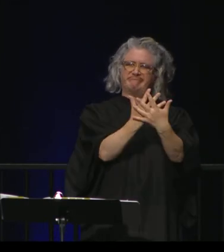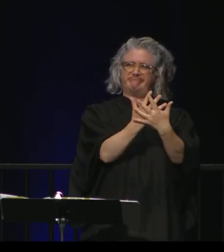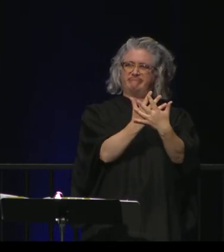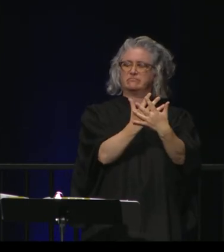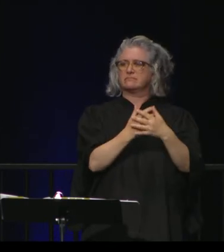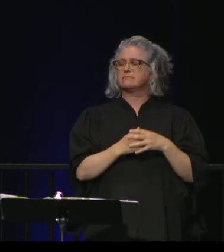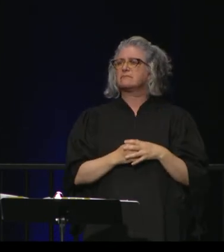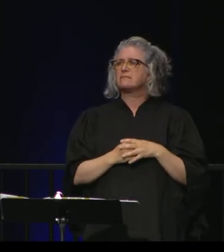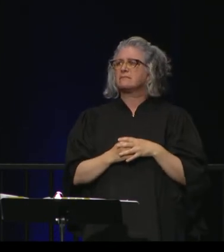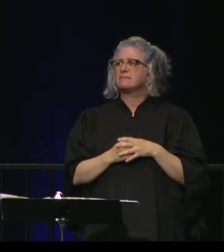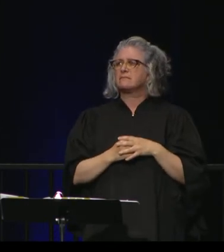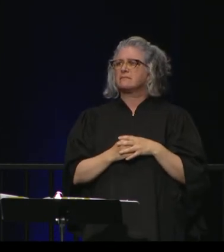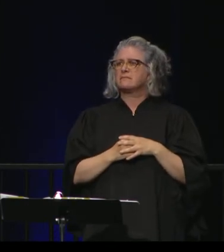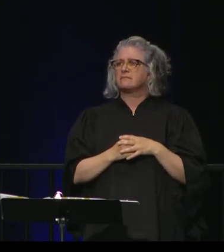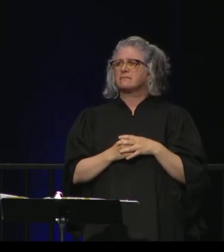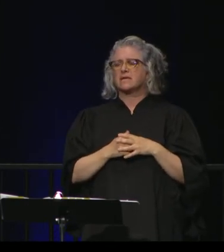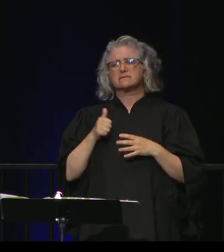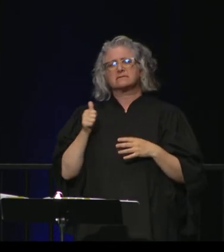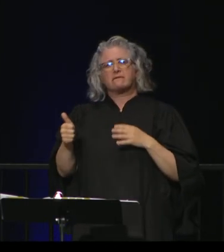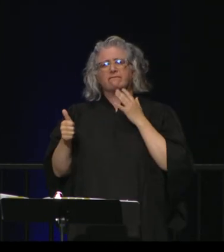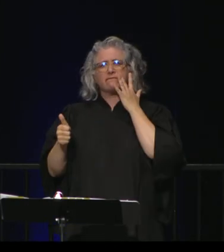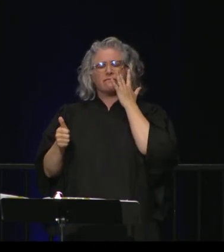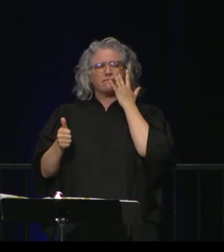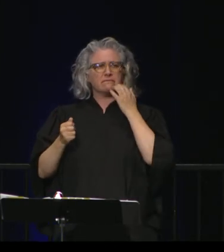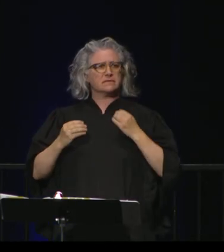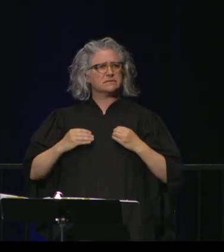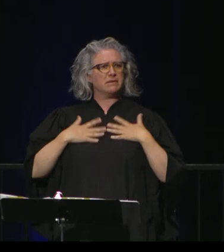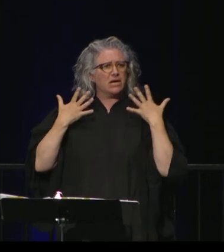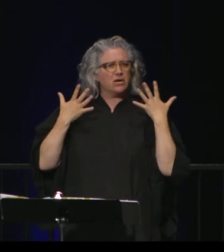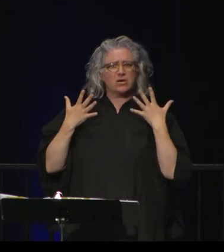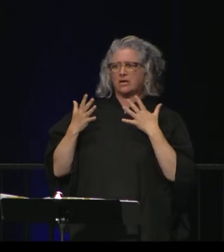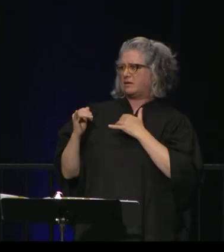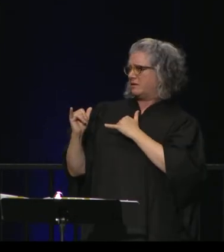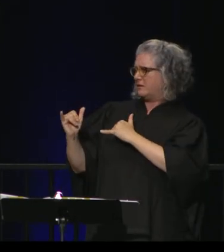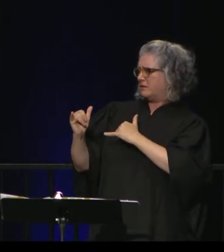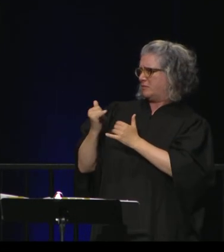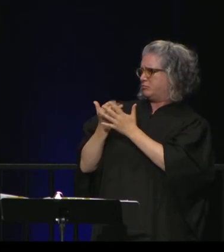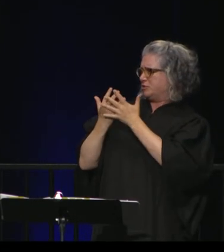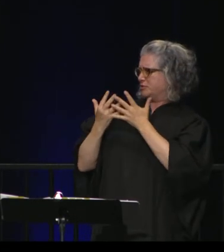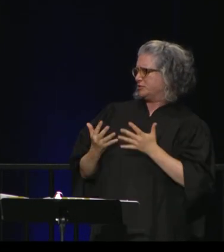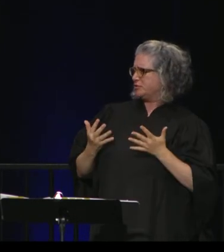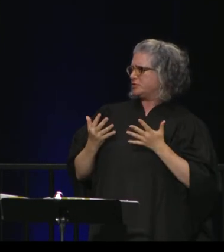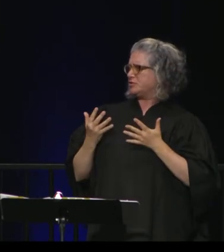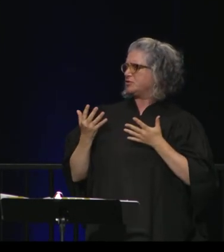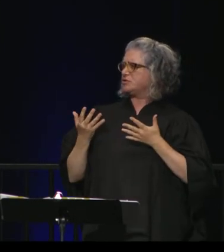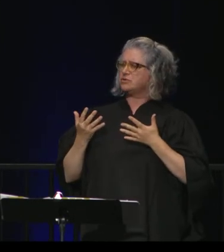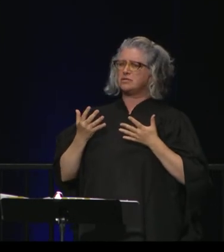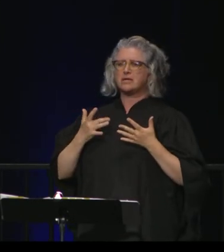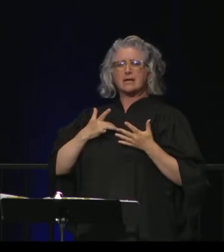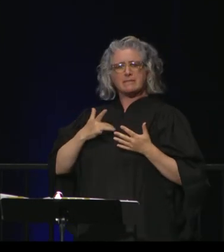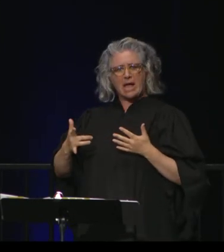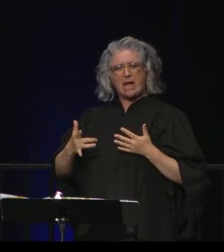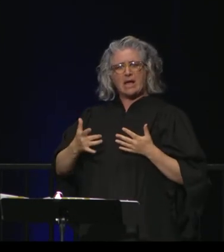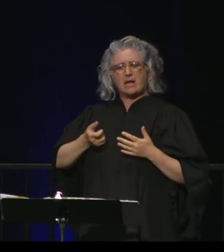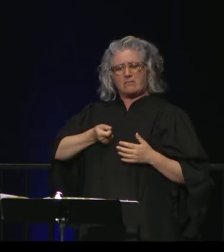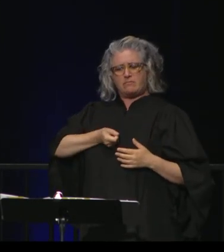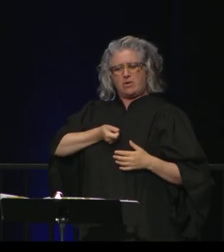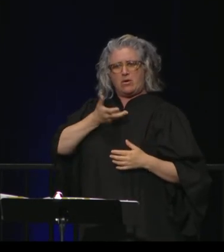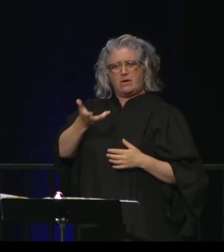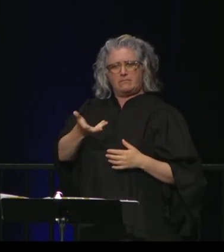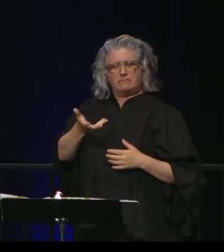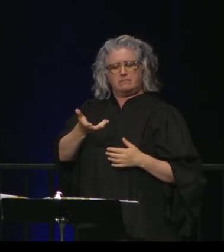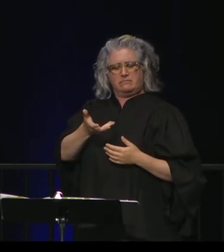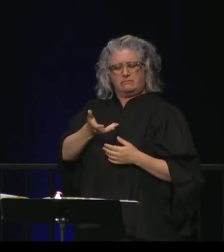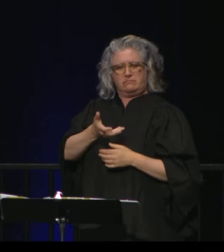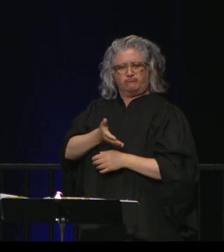To inspire himself and his fellow prisoners, he frequently recited a poem